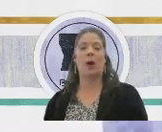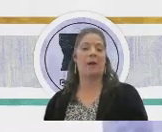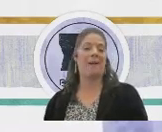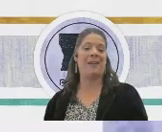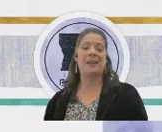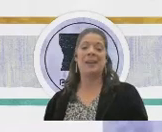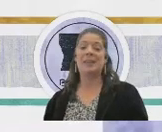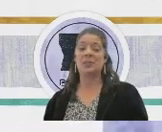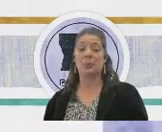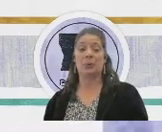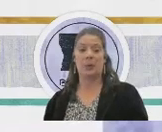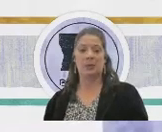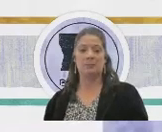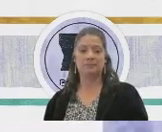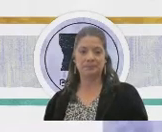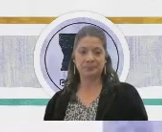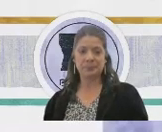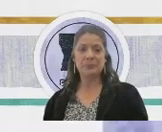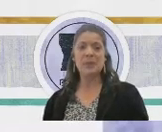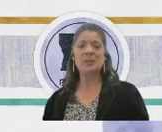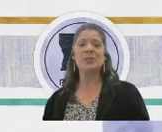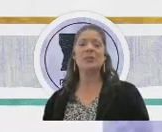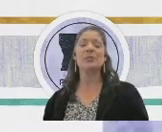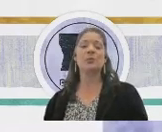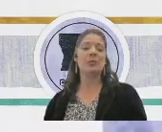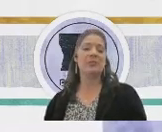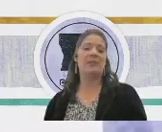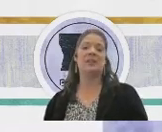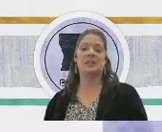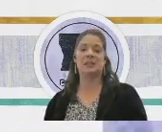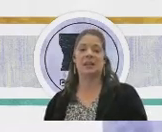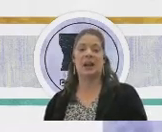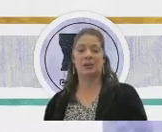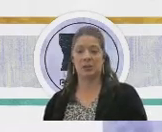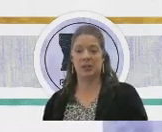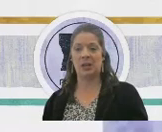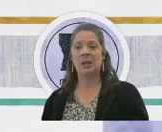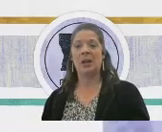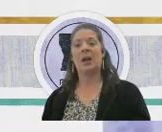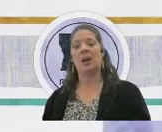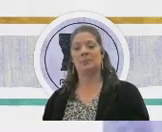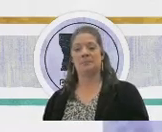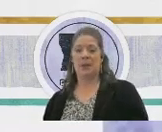on why these are prohibited. So there's a total of five entities that actually